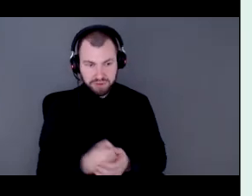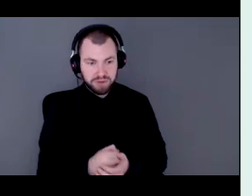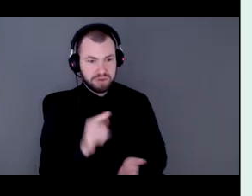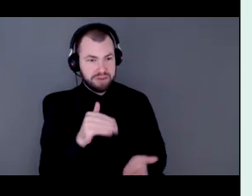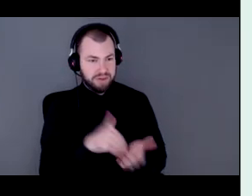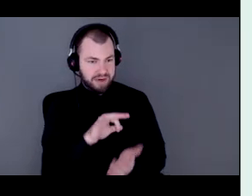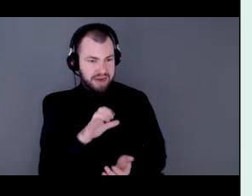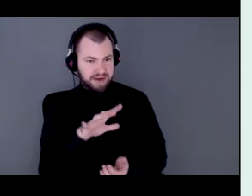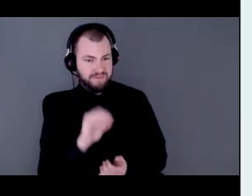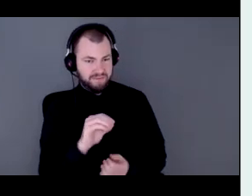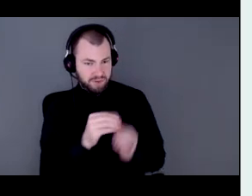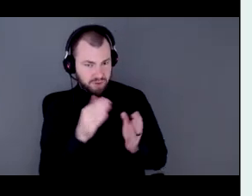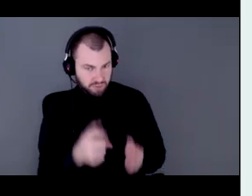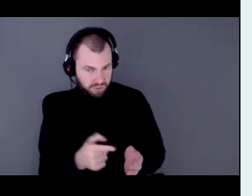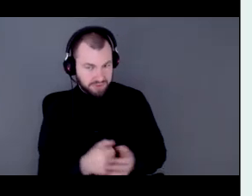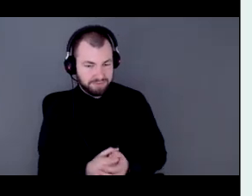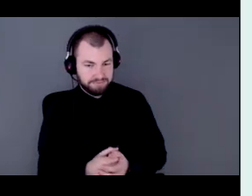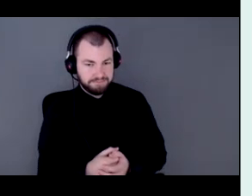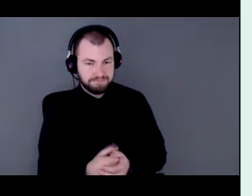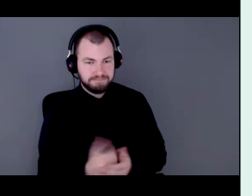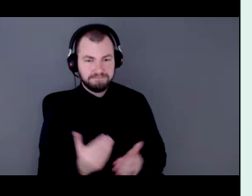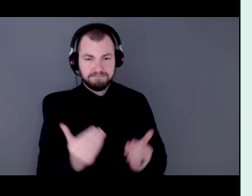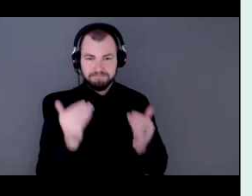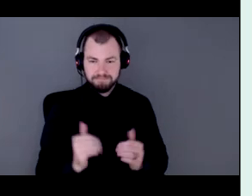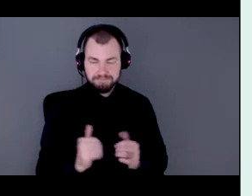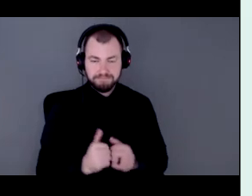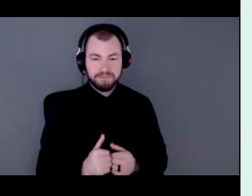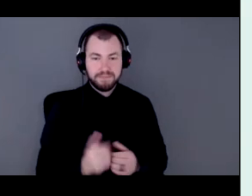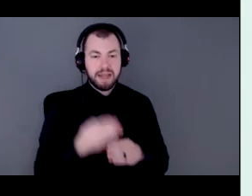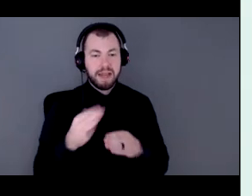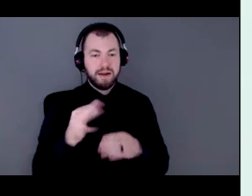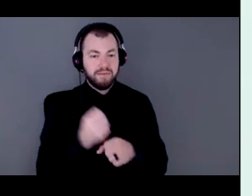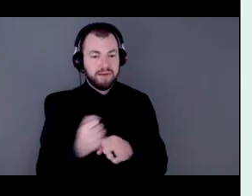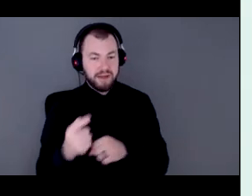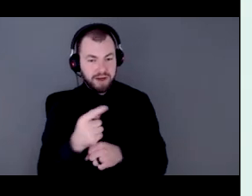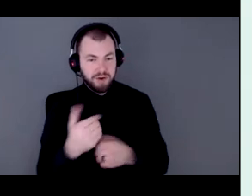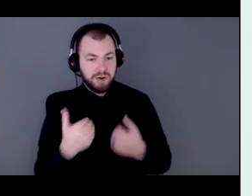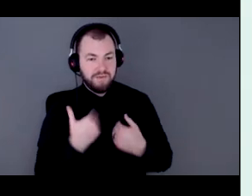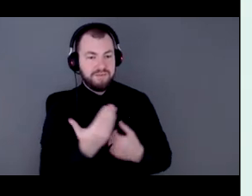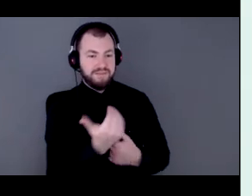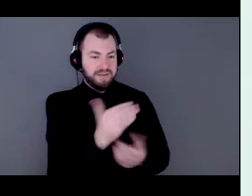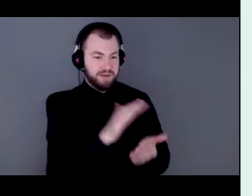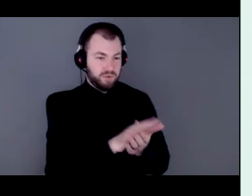And by the end of this next year, we'll have 15